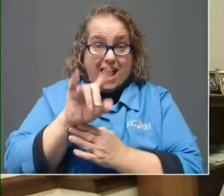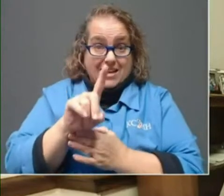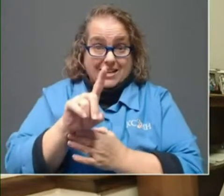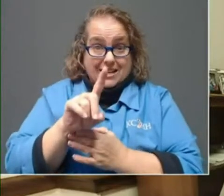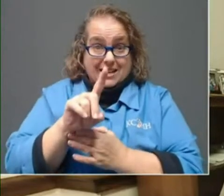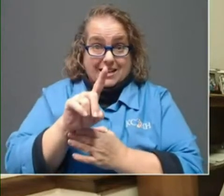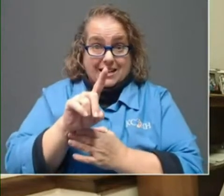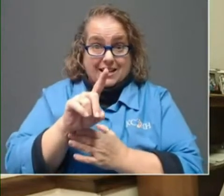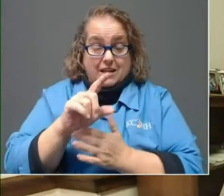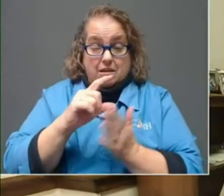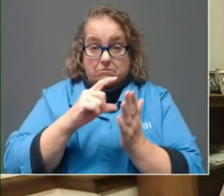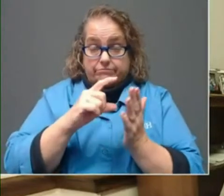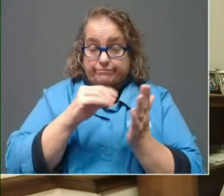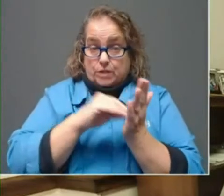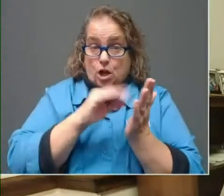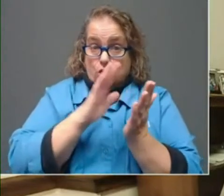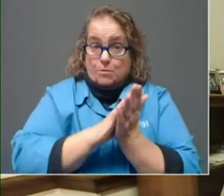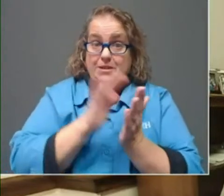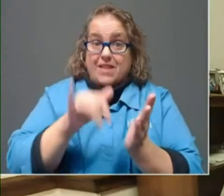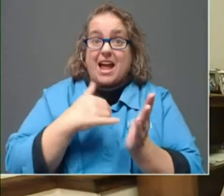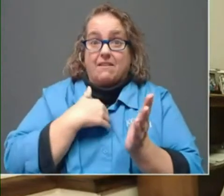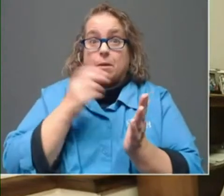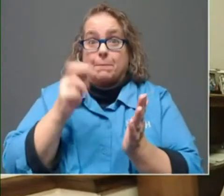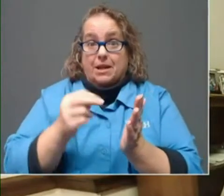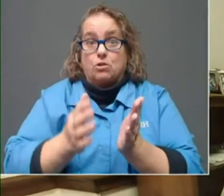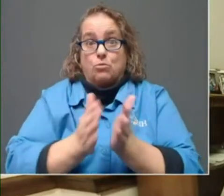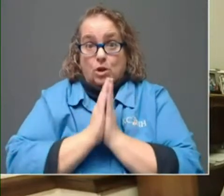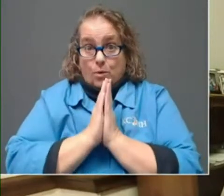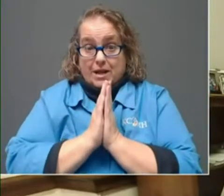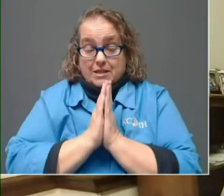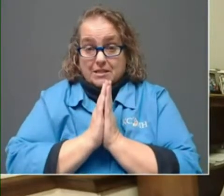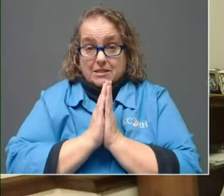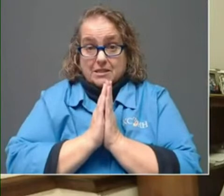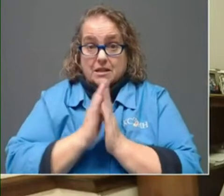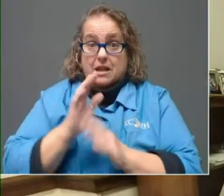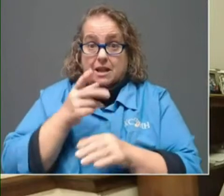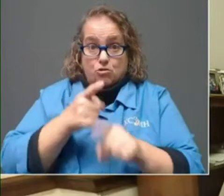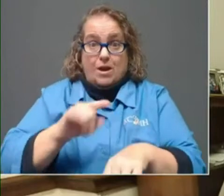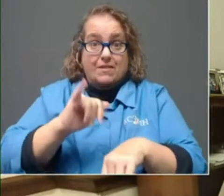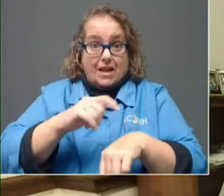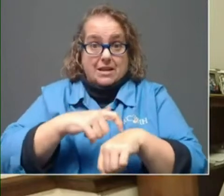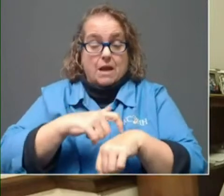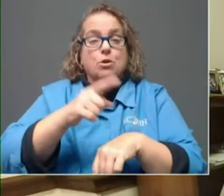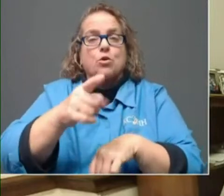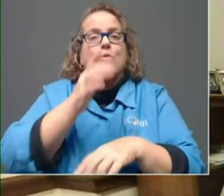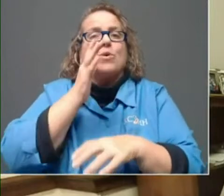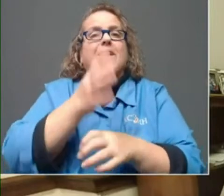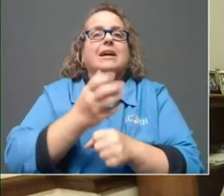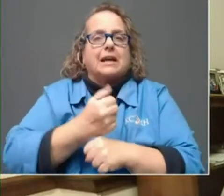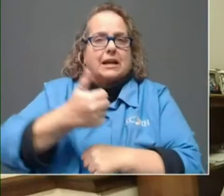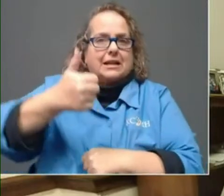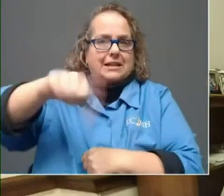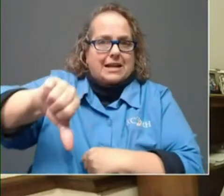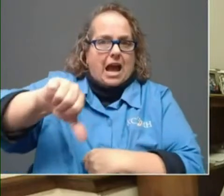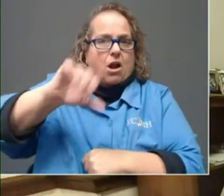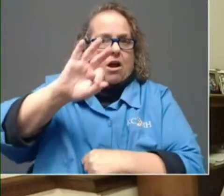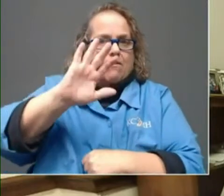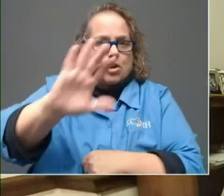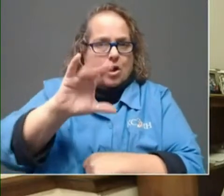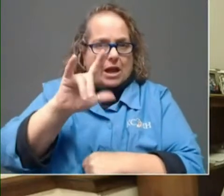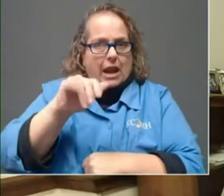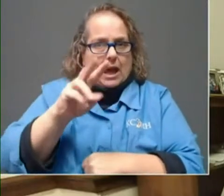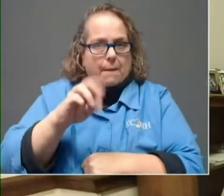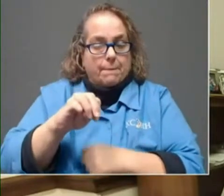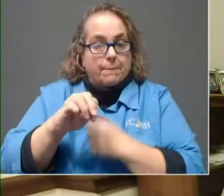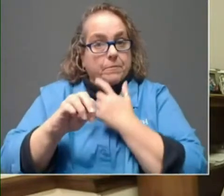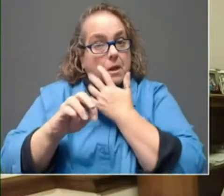been requested within the requested amount of time, you will get a denial of your claim. It's called, I won't